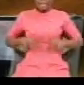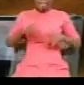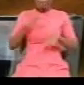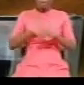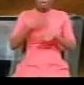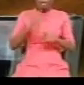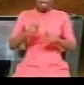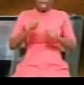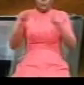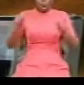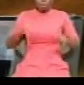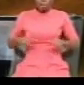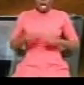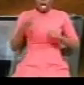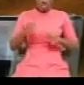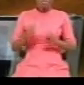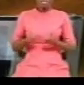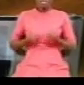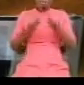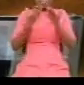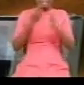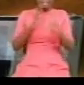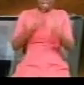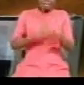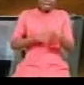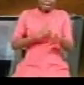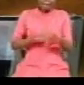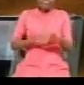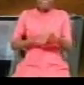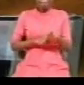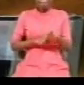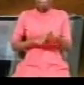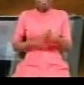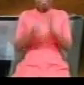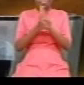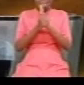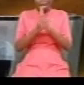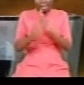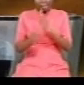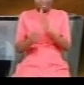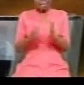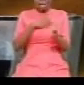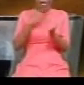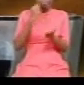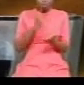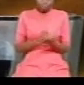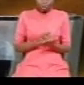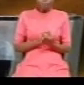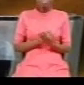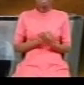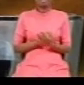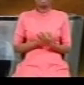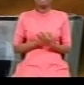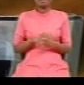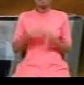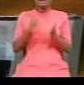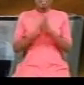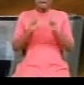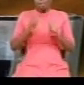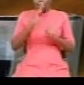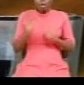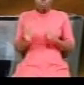of sacrifice time, talent, and treasure. That can be